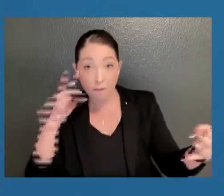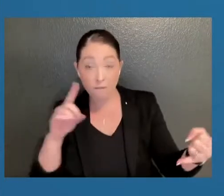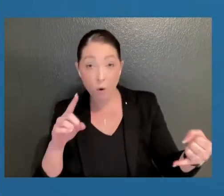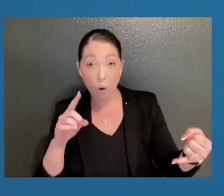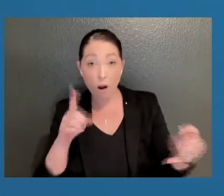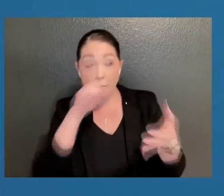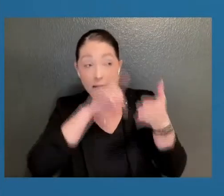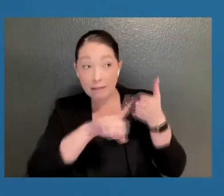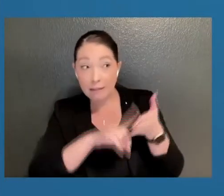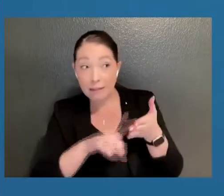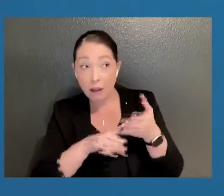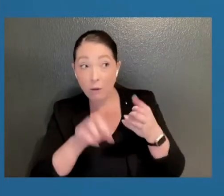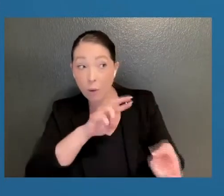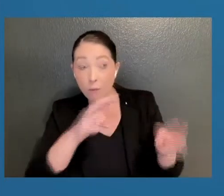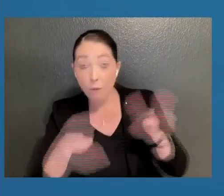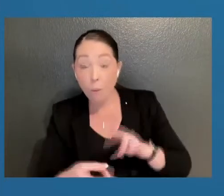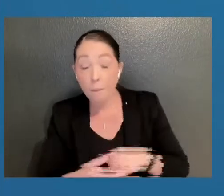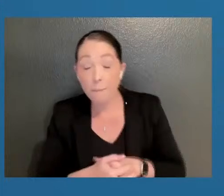free?